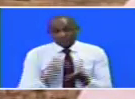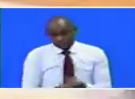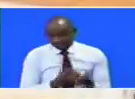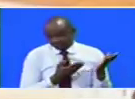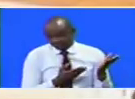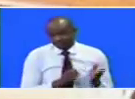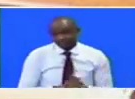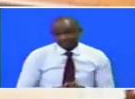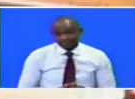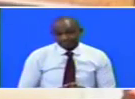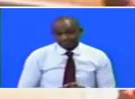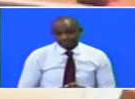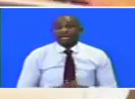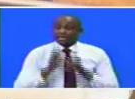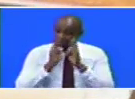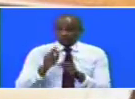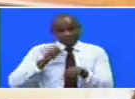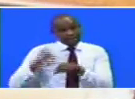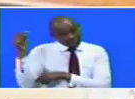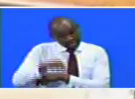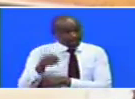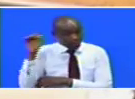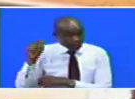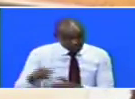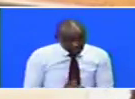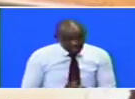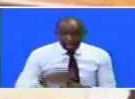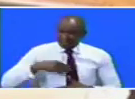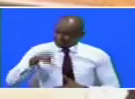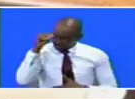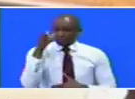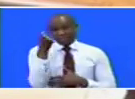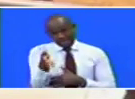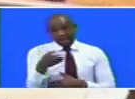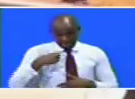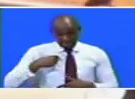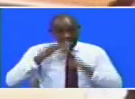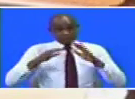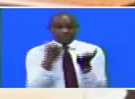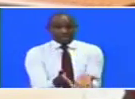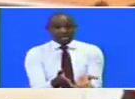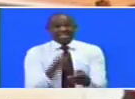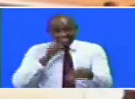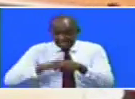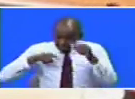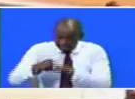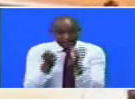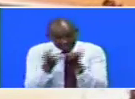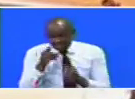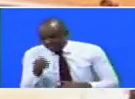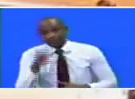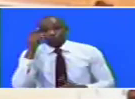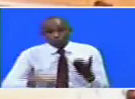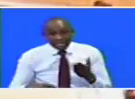say. Results ikiingia leo asubuhi, nikapata kama bado niko kwa nyumba. Nikiingia kwa business, nikapata